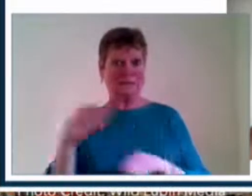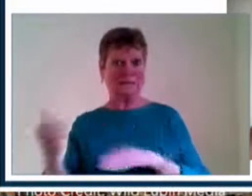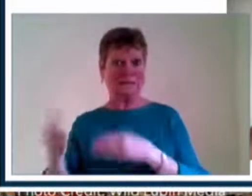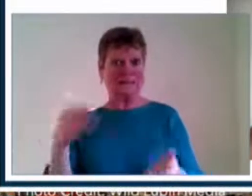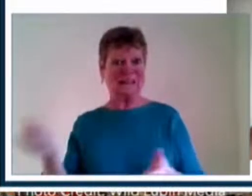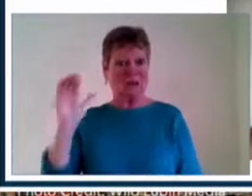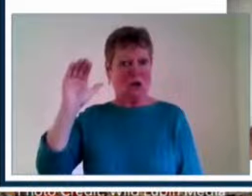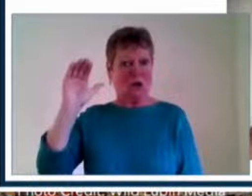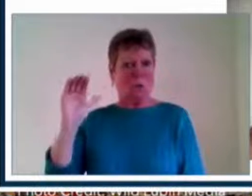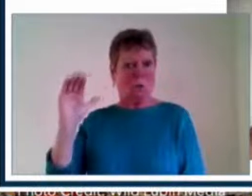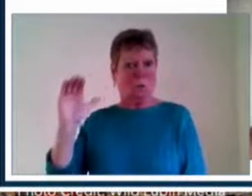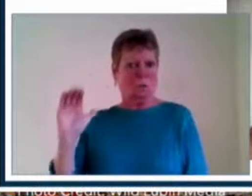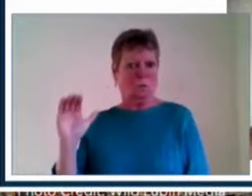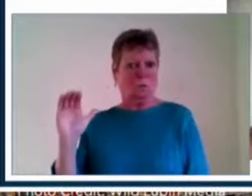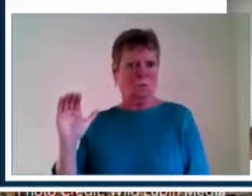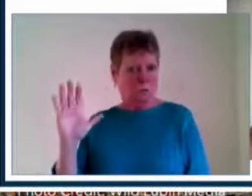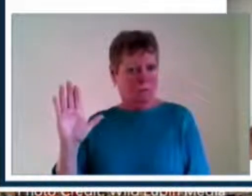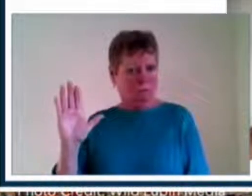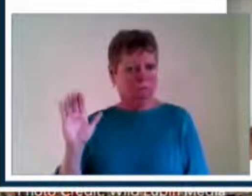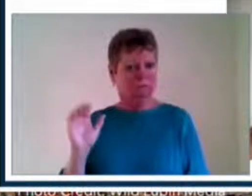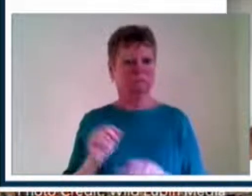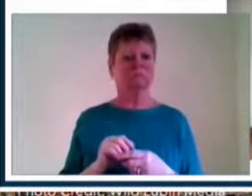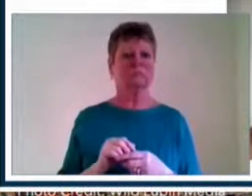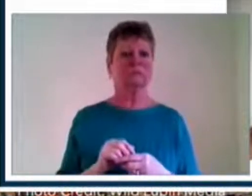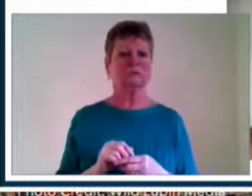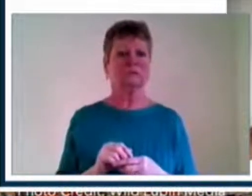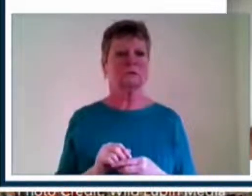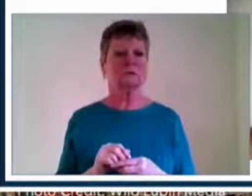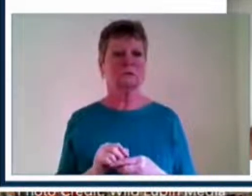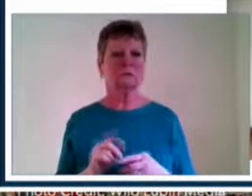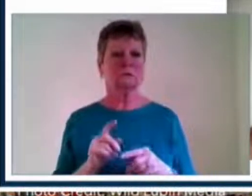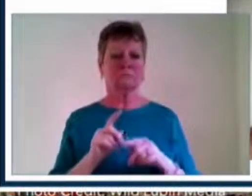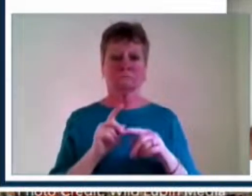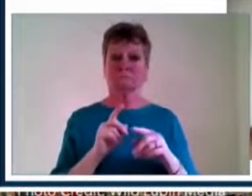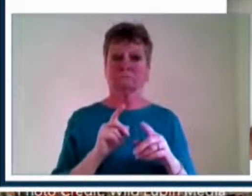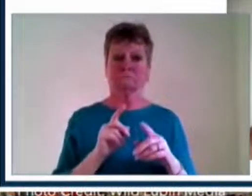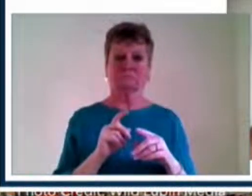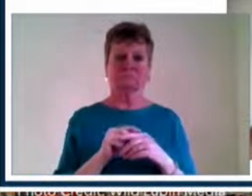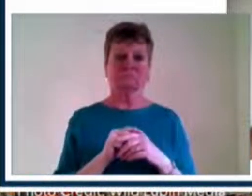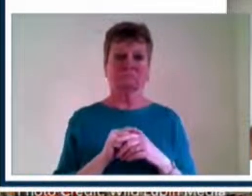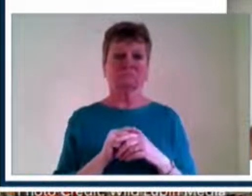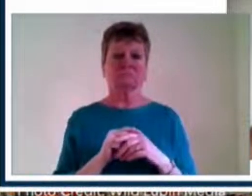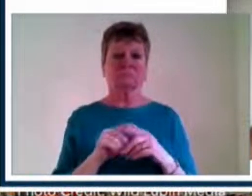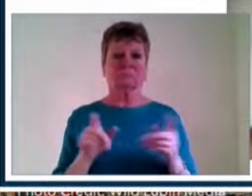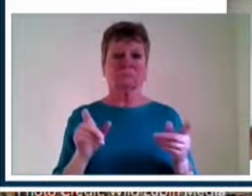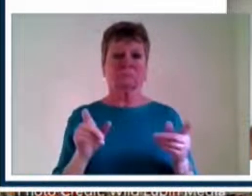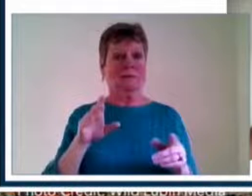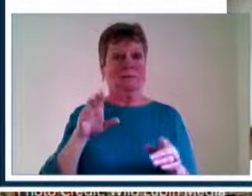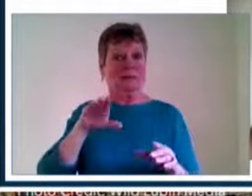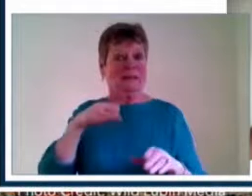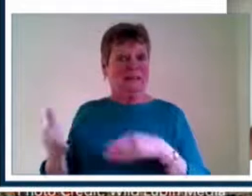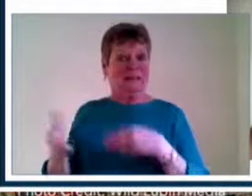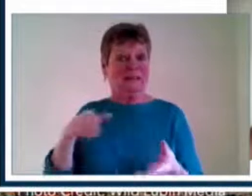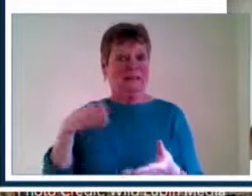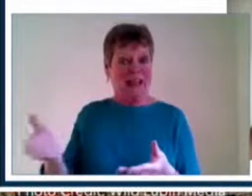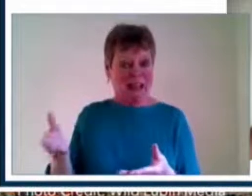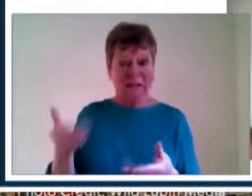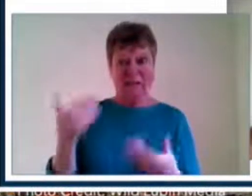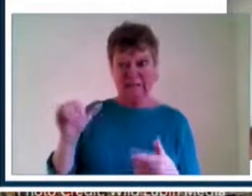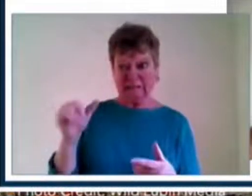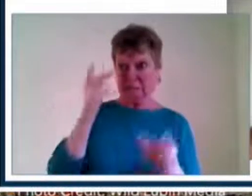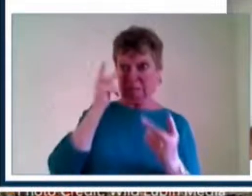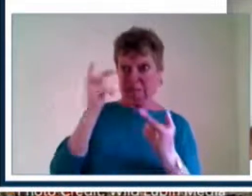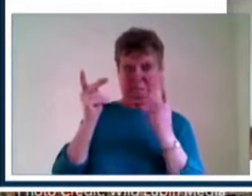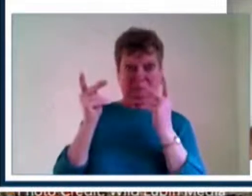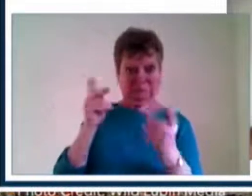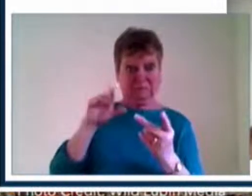low. But again, what I take from the ongoing, the deaths that we're still continuing to see, it's why